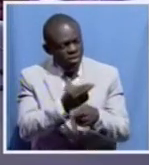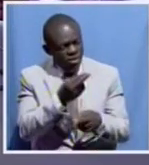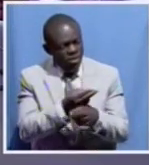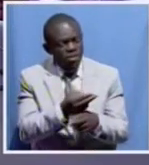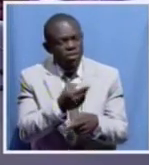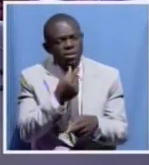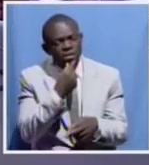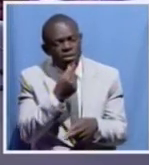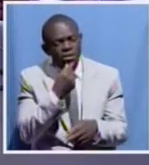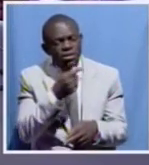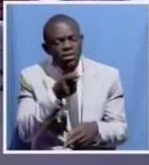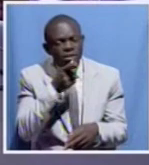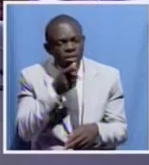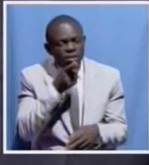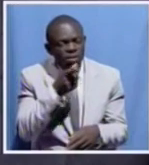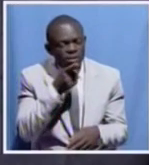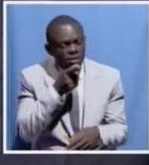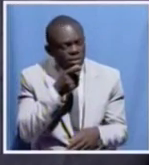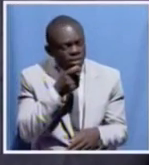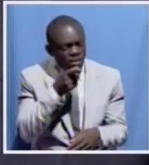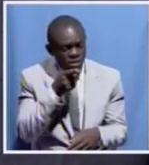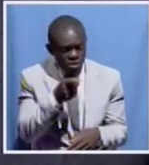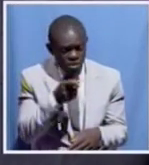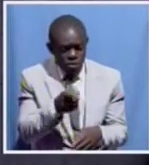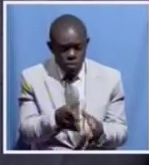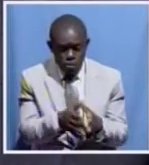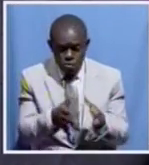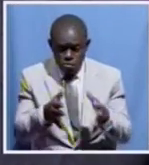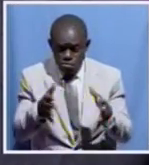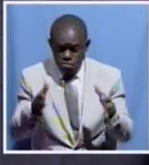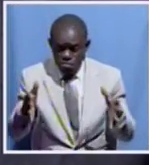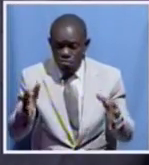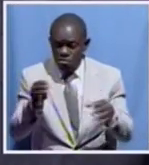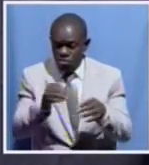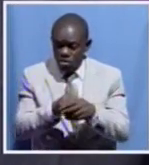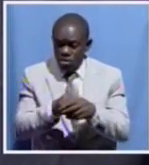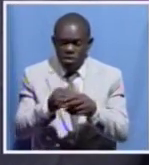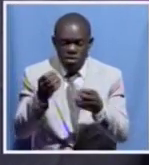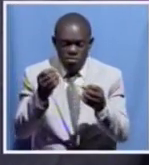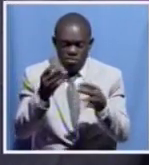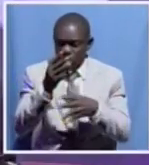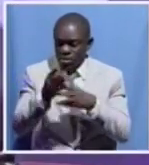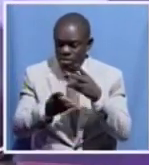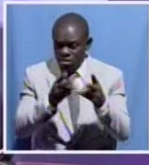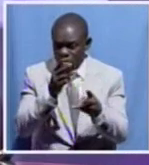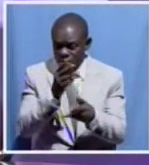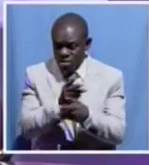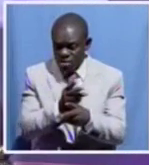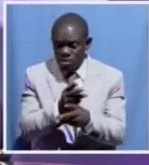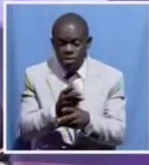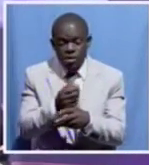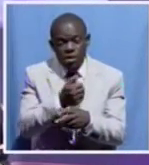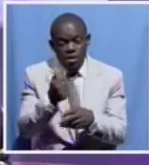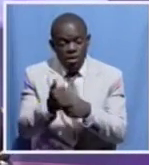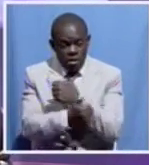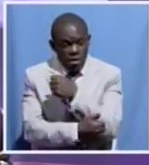lesbians and gays is a growing issue in Western countries, and there's been a lot of push and pressure to